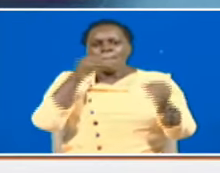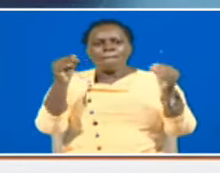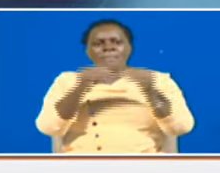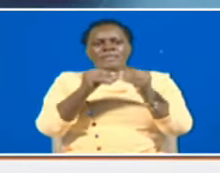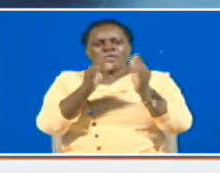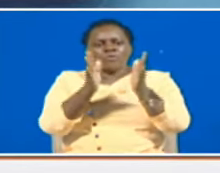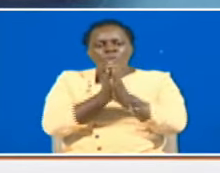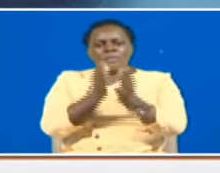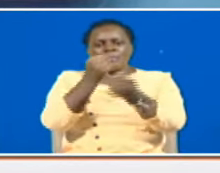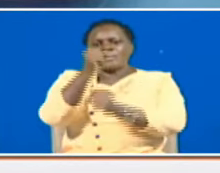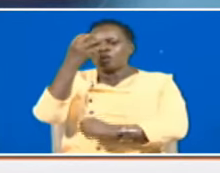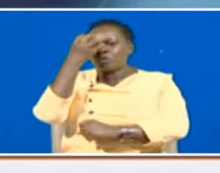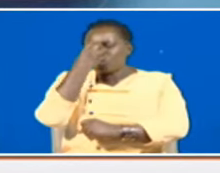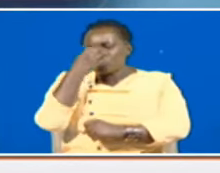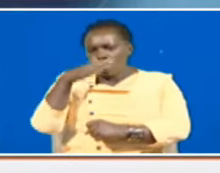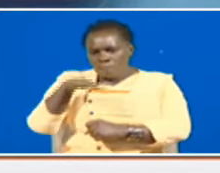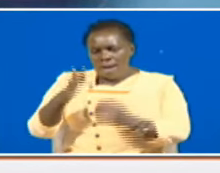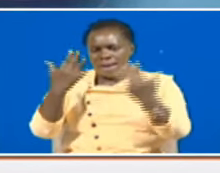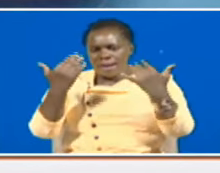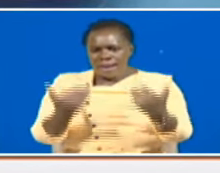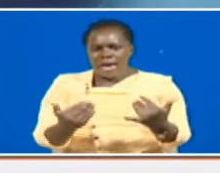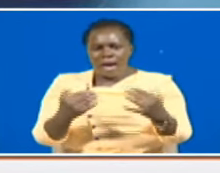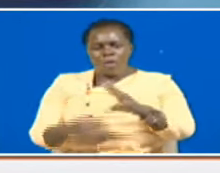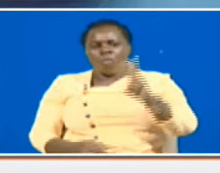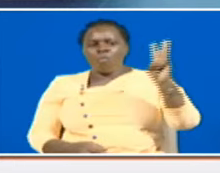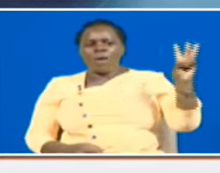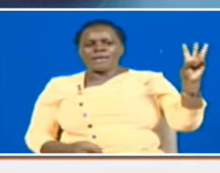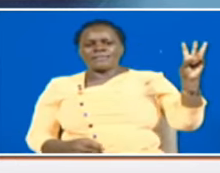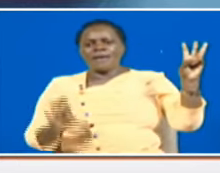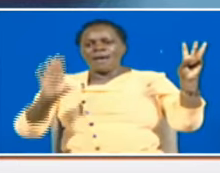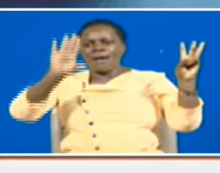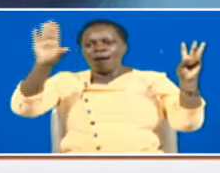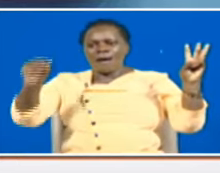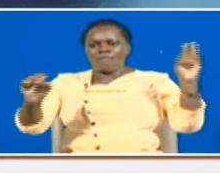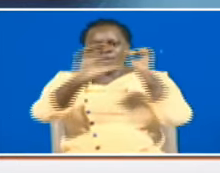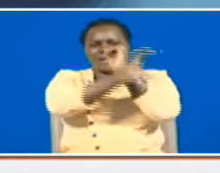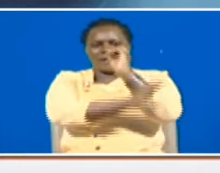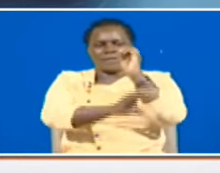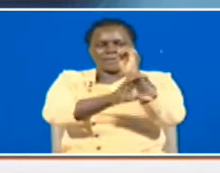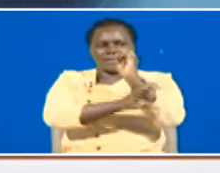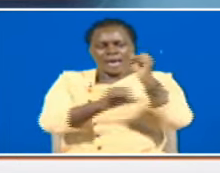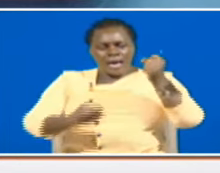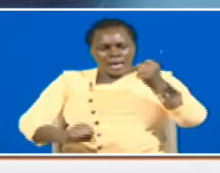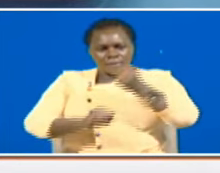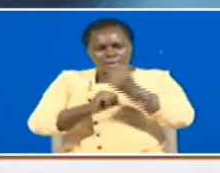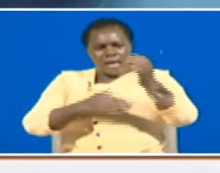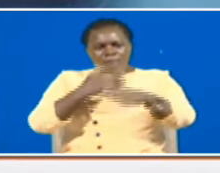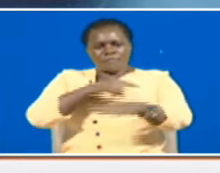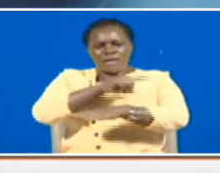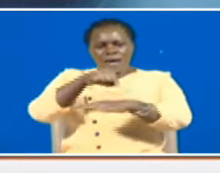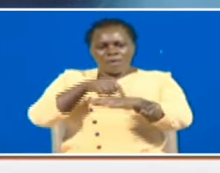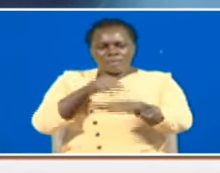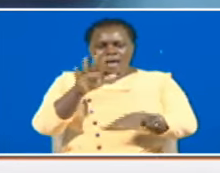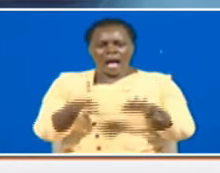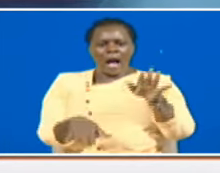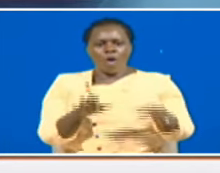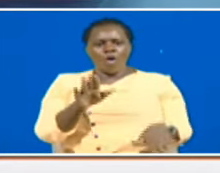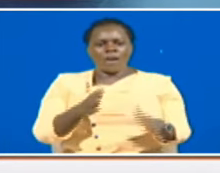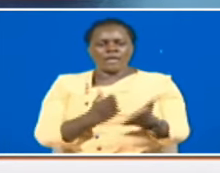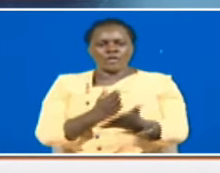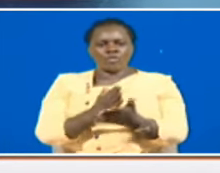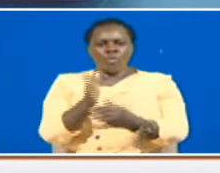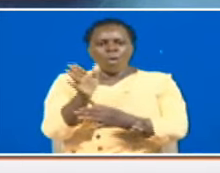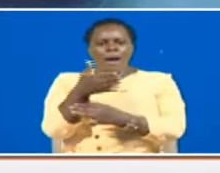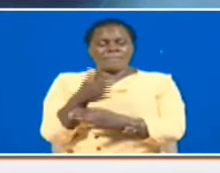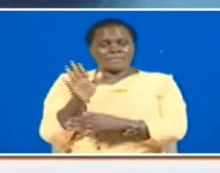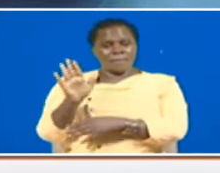with President William Ruto, who is currently in the West African country. This support comes just hours after Angola, through its